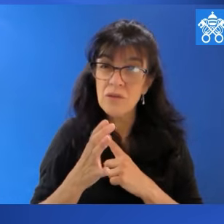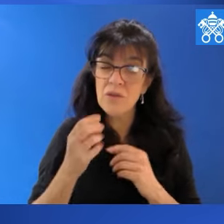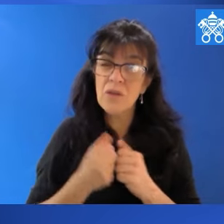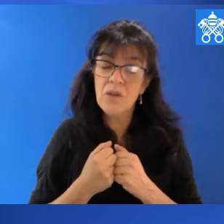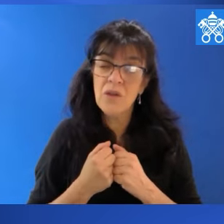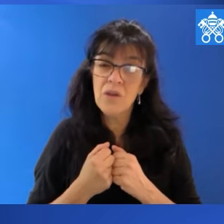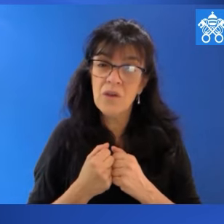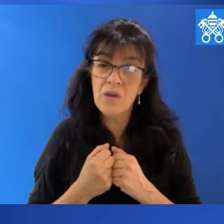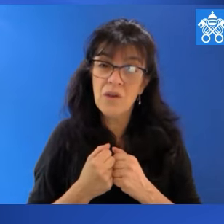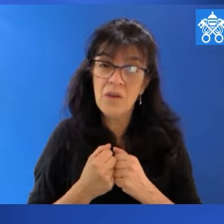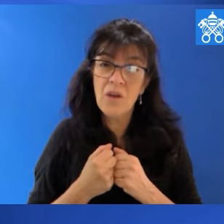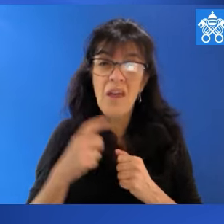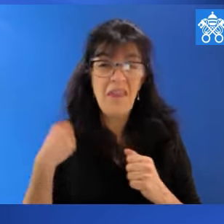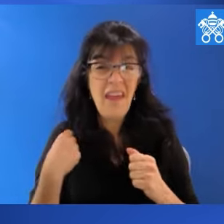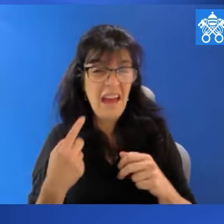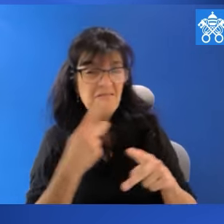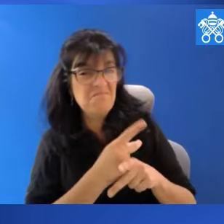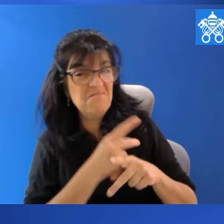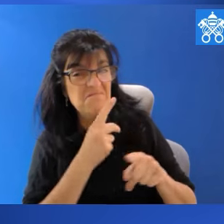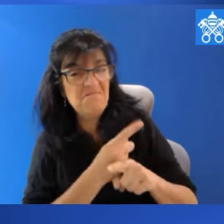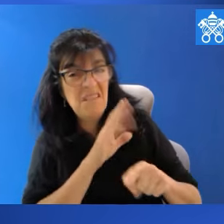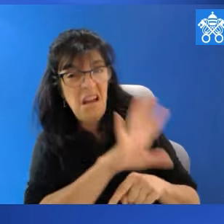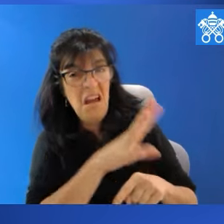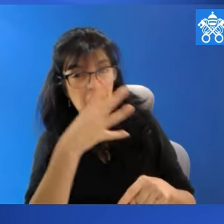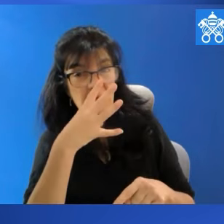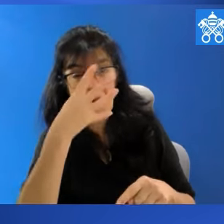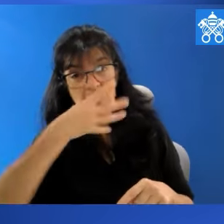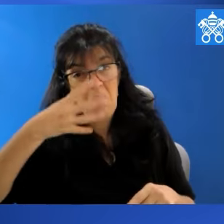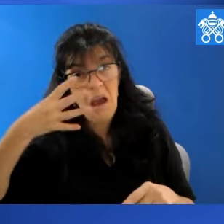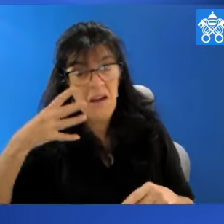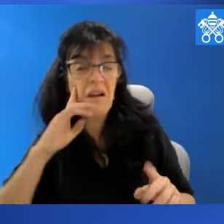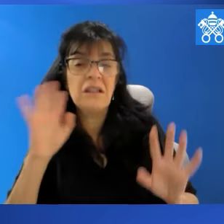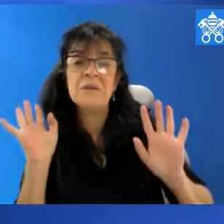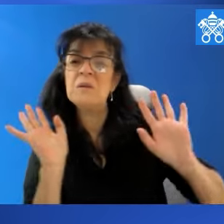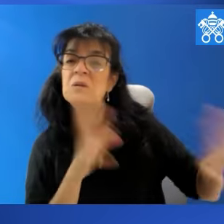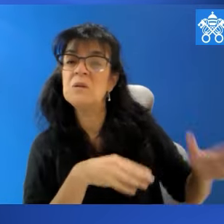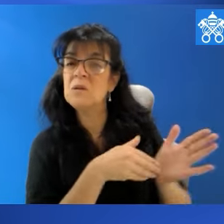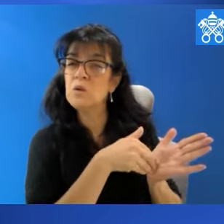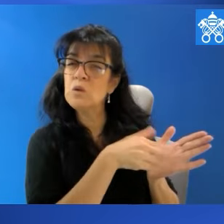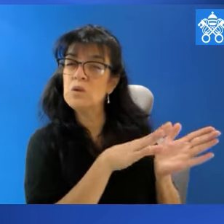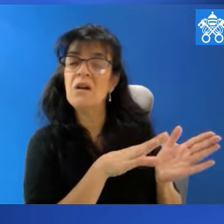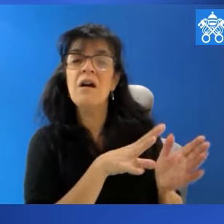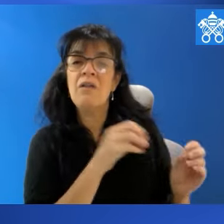migrants with indifference and a throwaway culture.